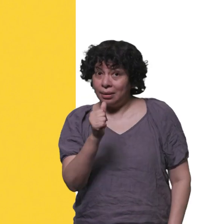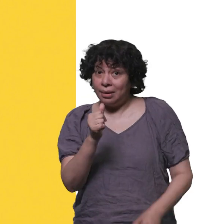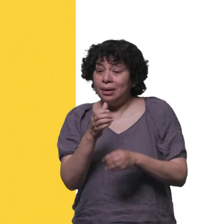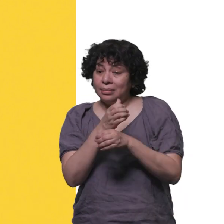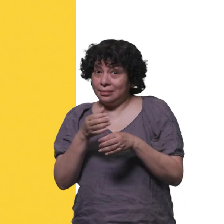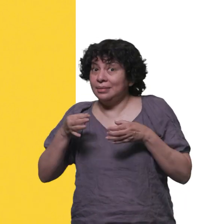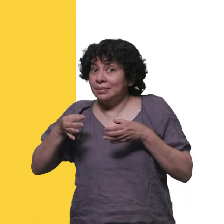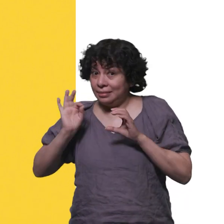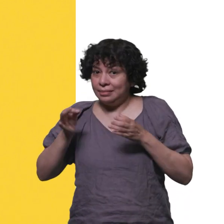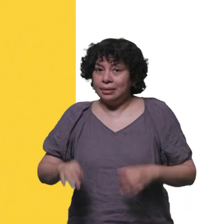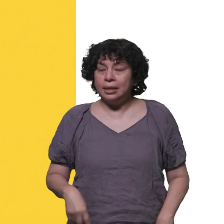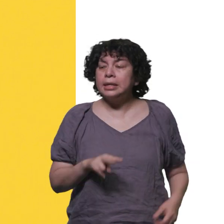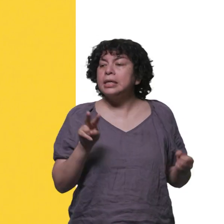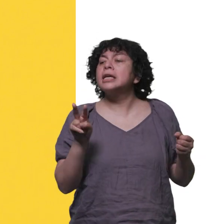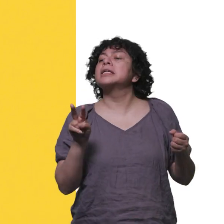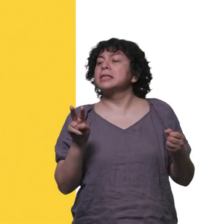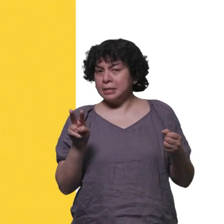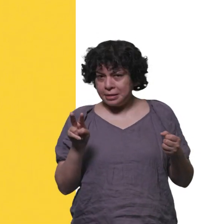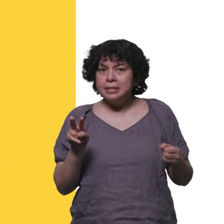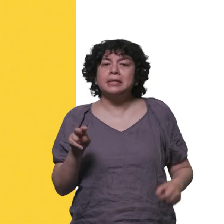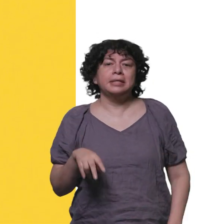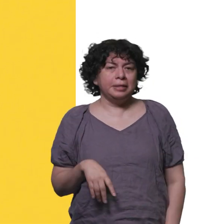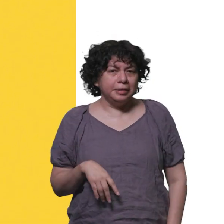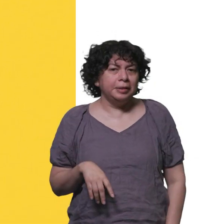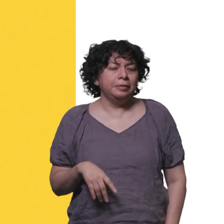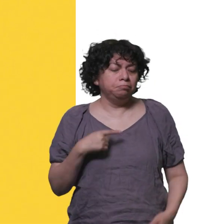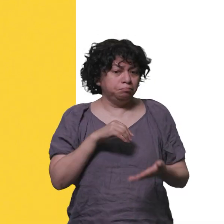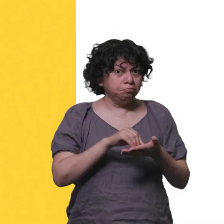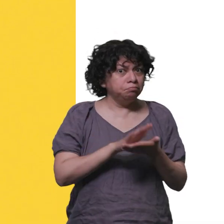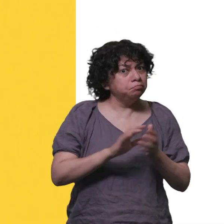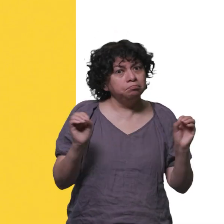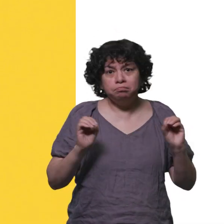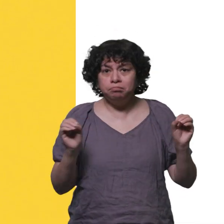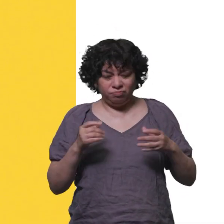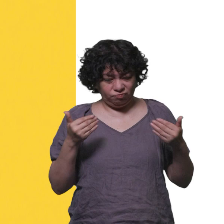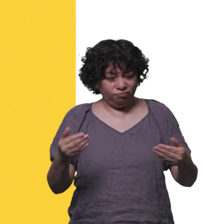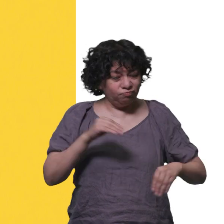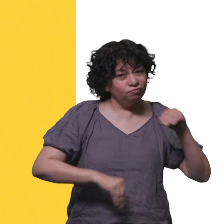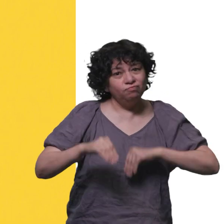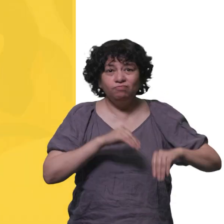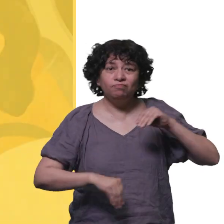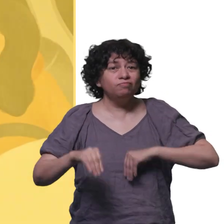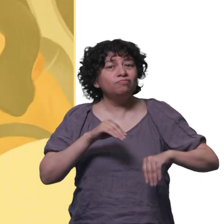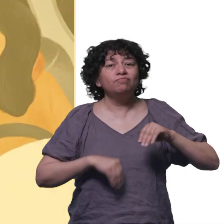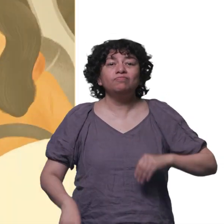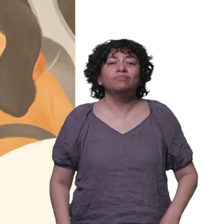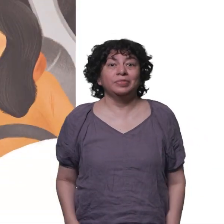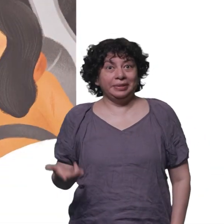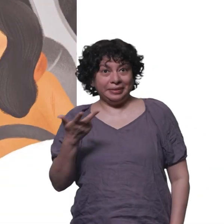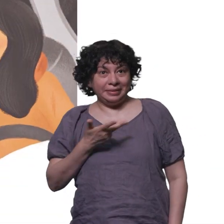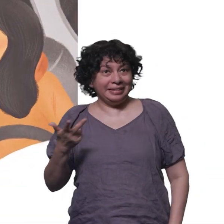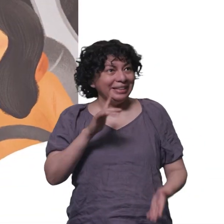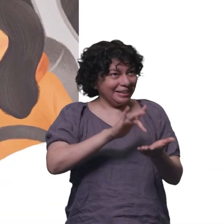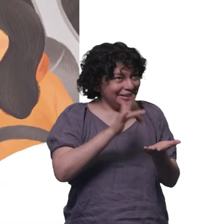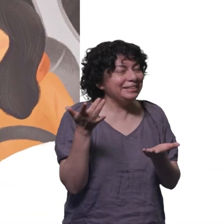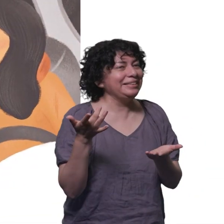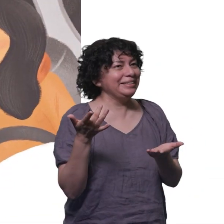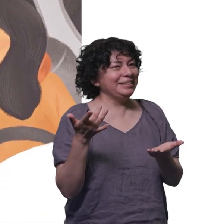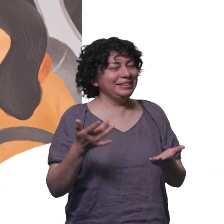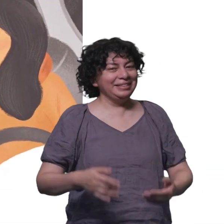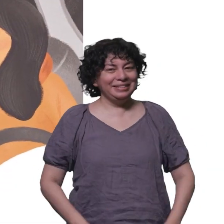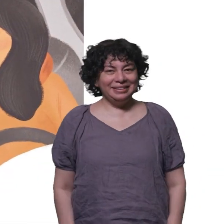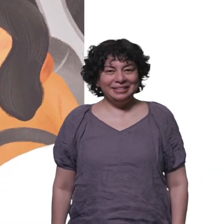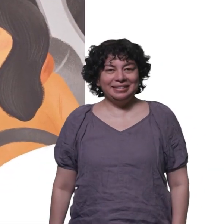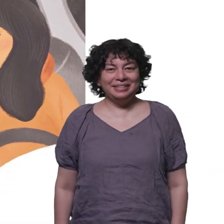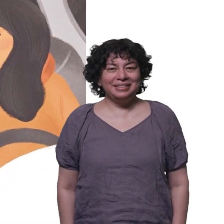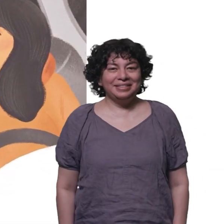café. He gives her a nod, and without writing anything down, is already back with our order. Gracias,